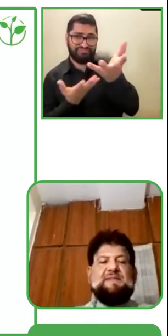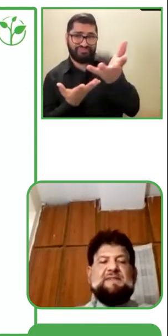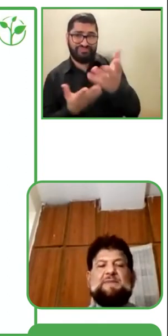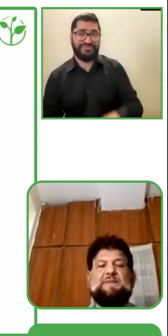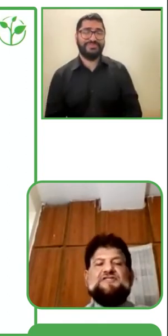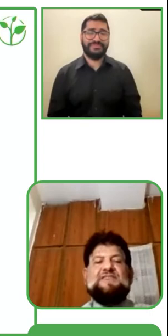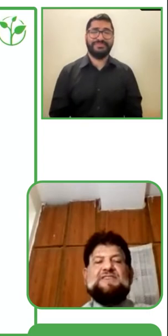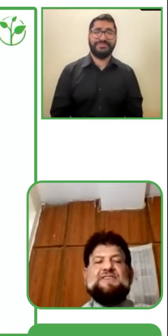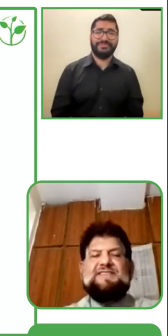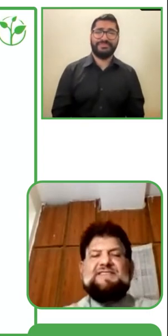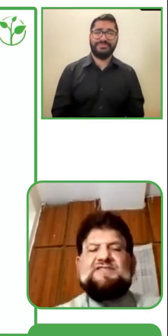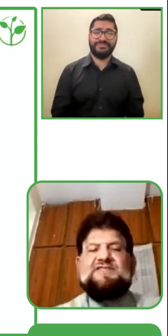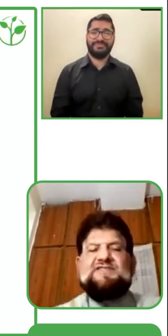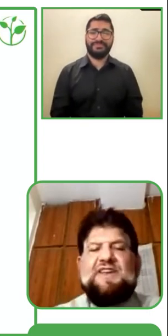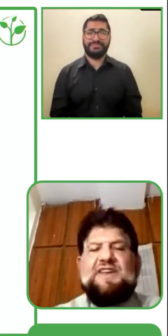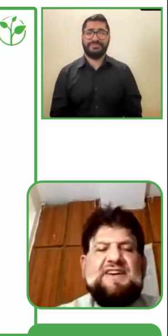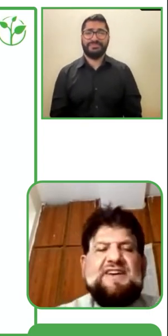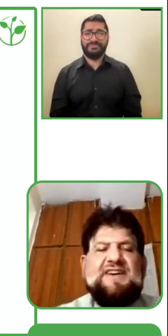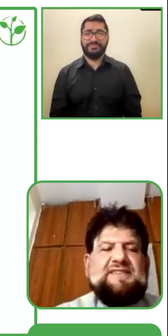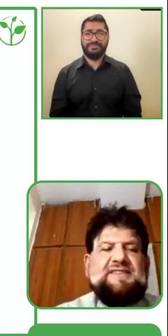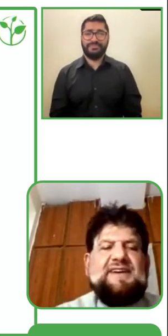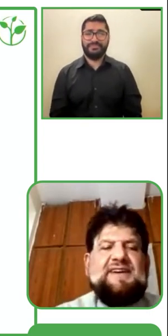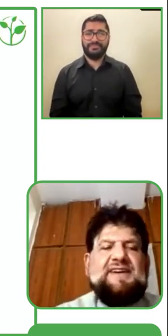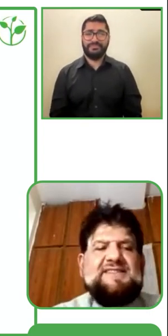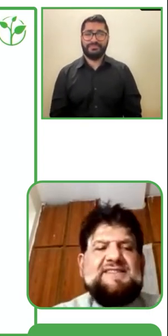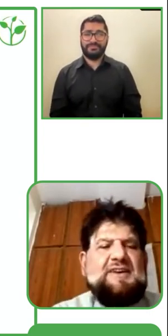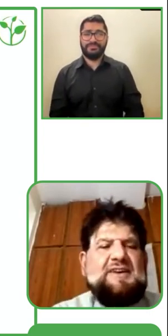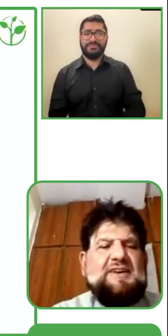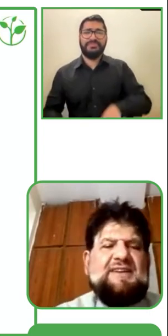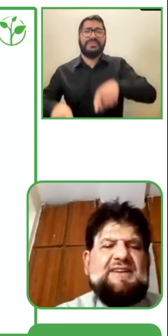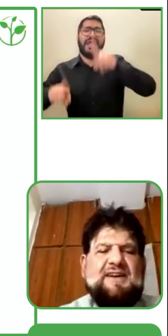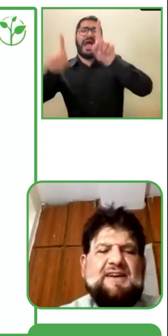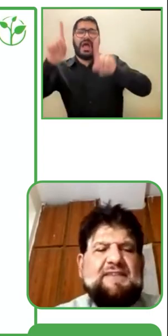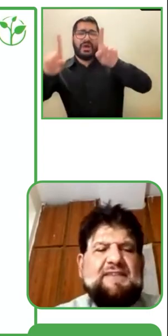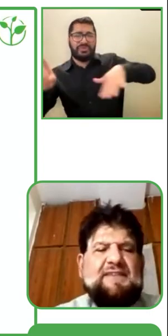Some of the pictures are shown here. It's